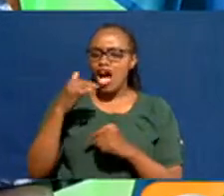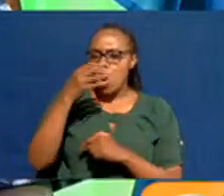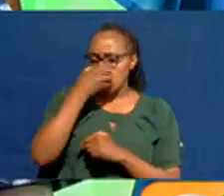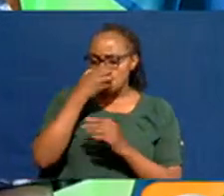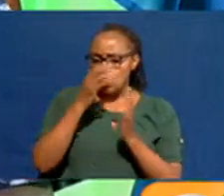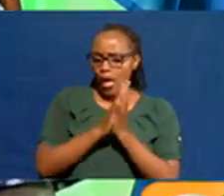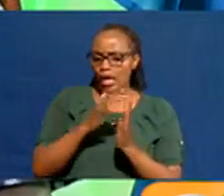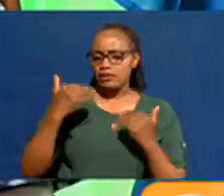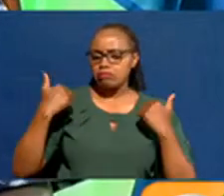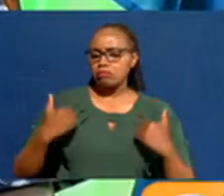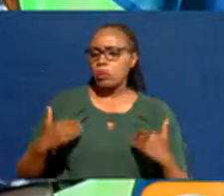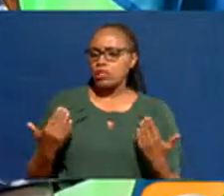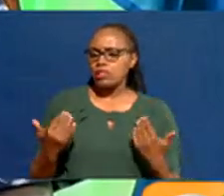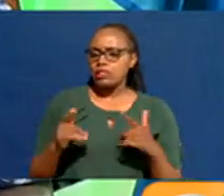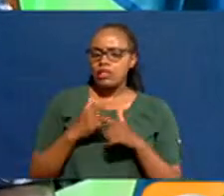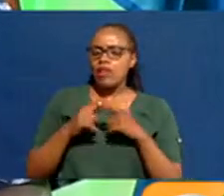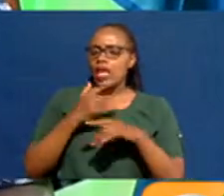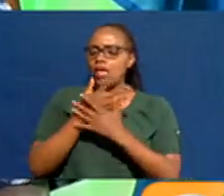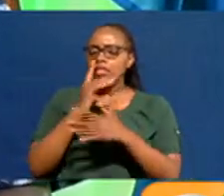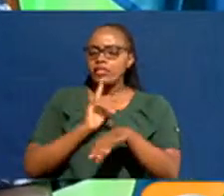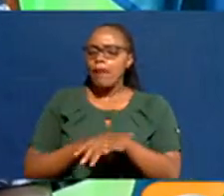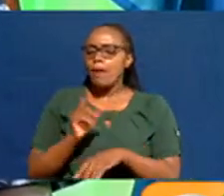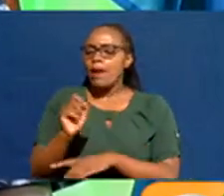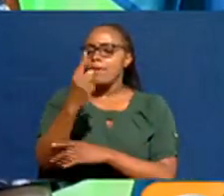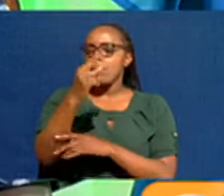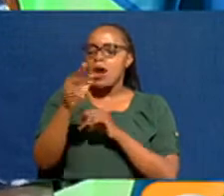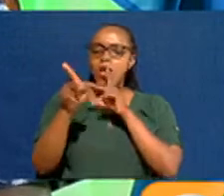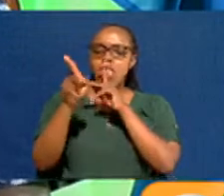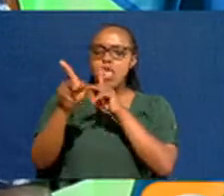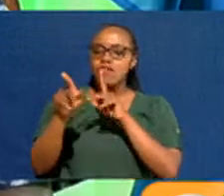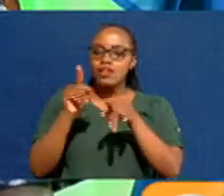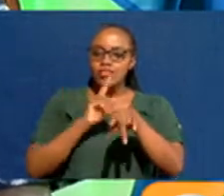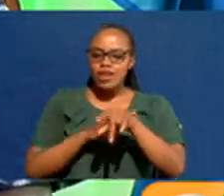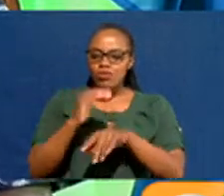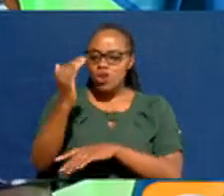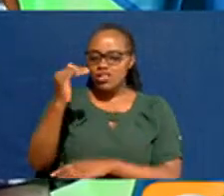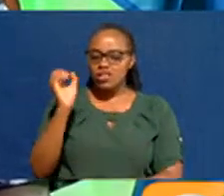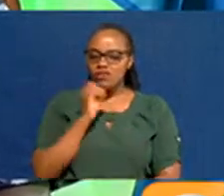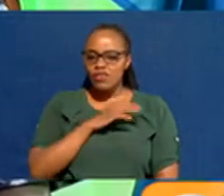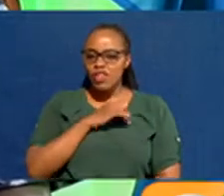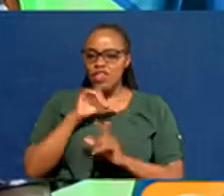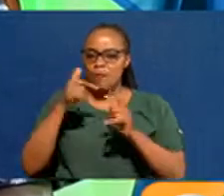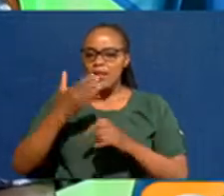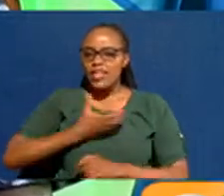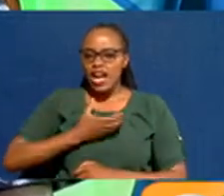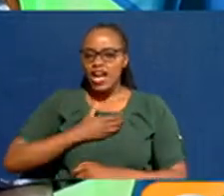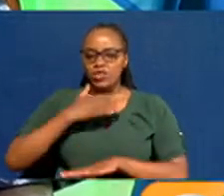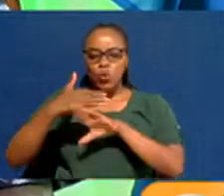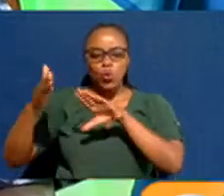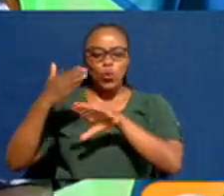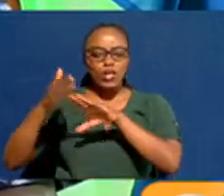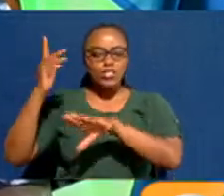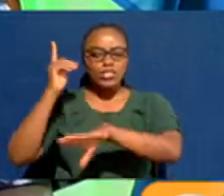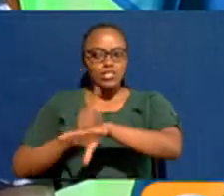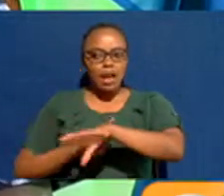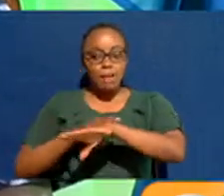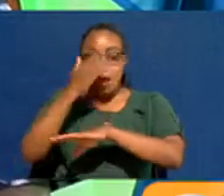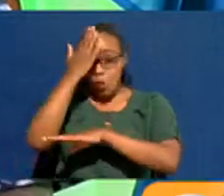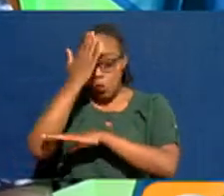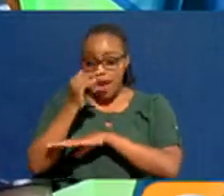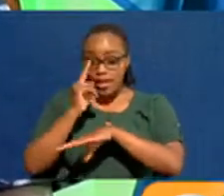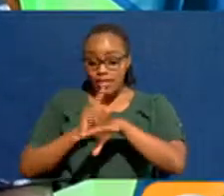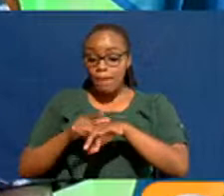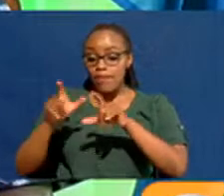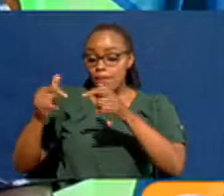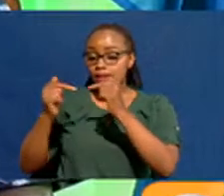never raised a finger. So asking us to go and complain to the media council is a waste of time, because when the media went